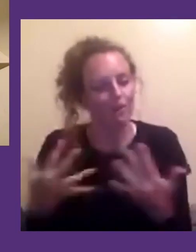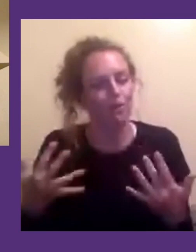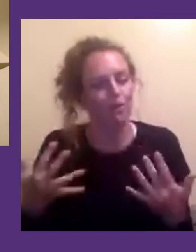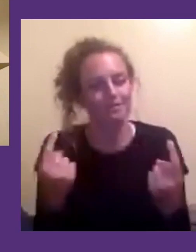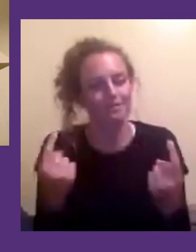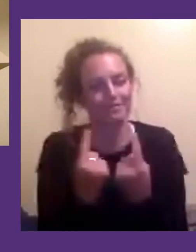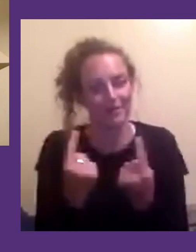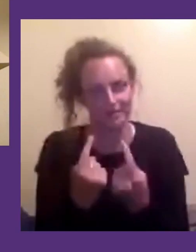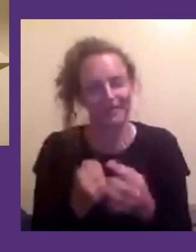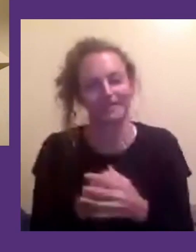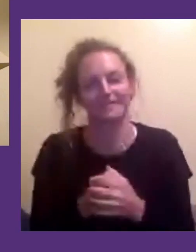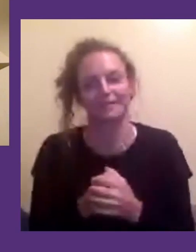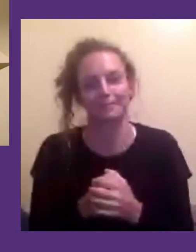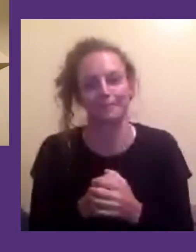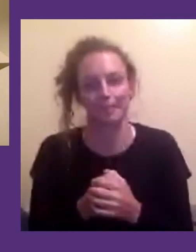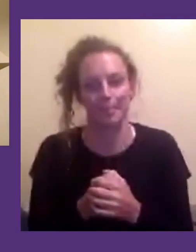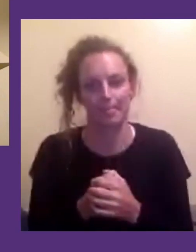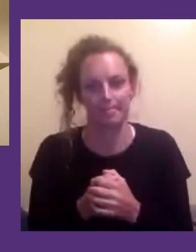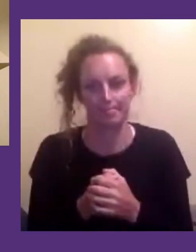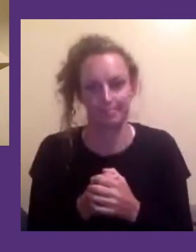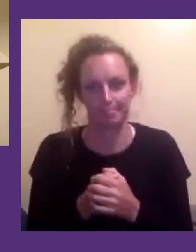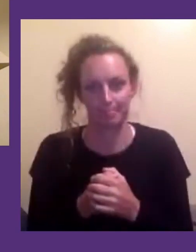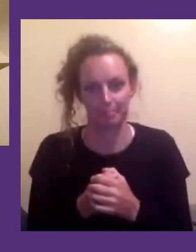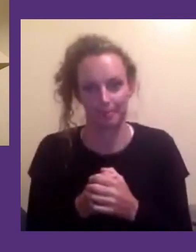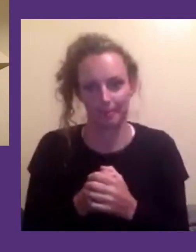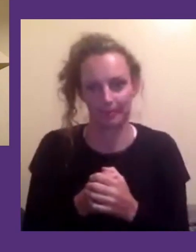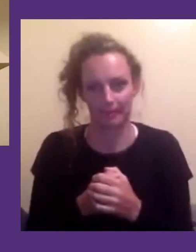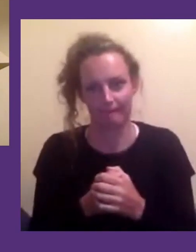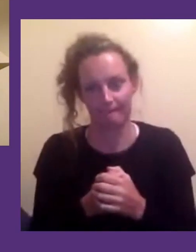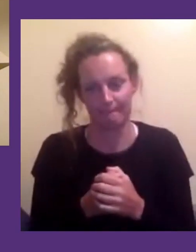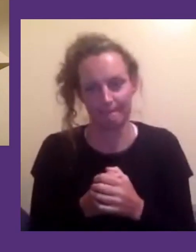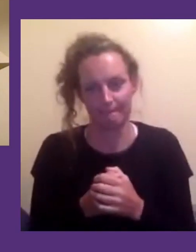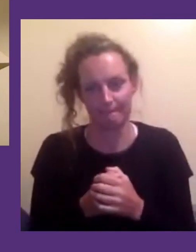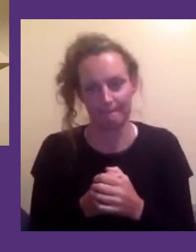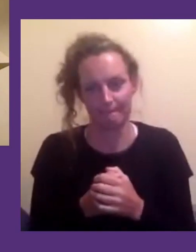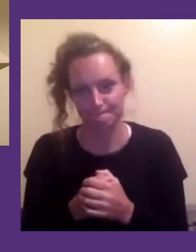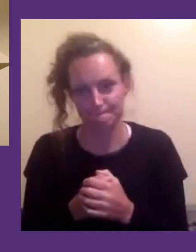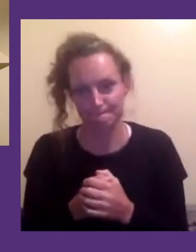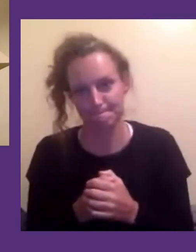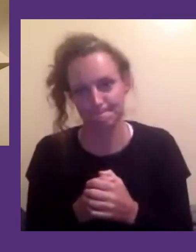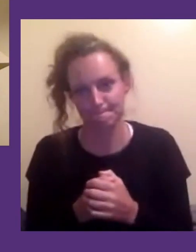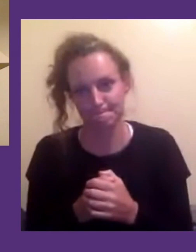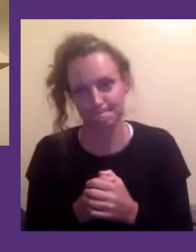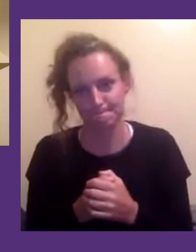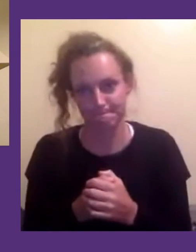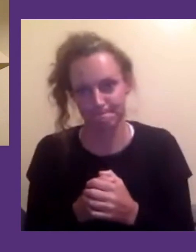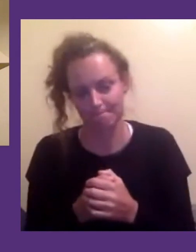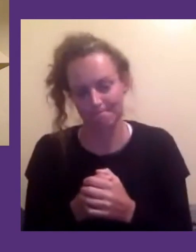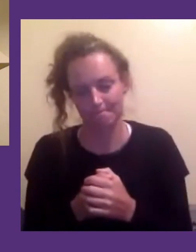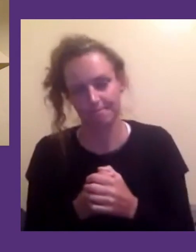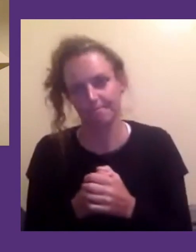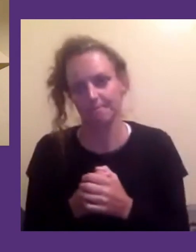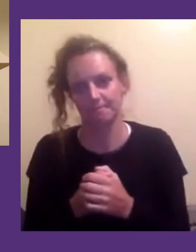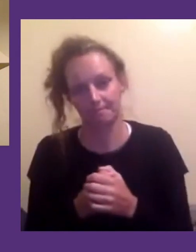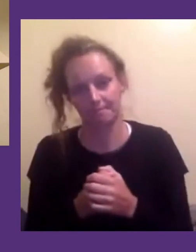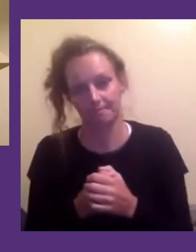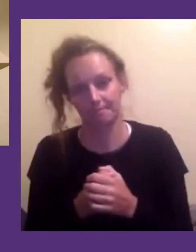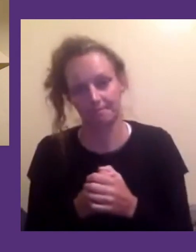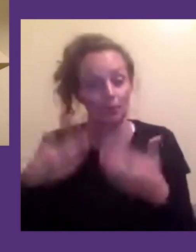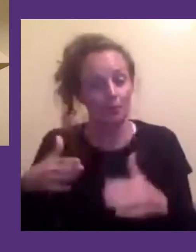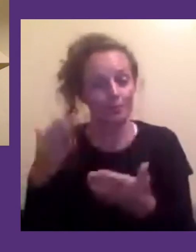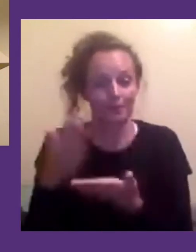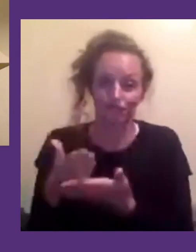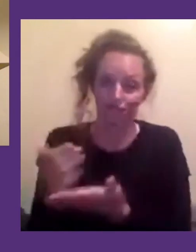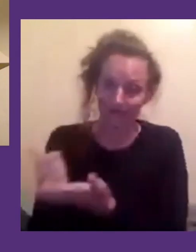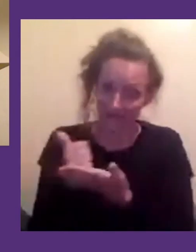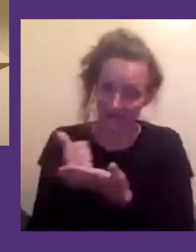so articulate or so self-observant enough. So it's been really helpful for me. Hope the people watching and listening